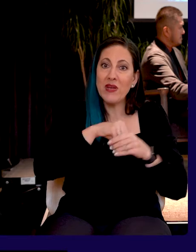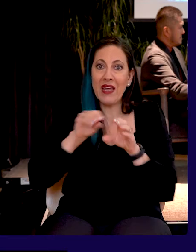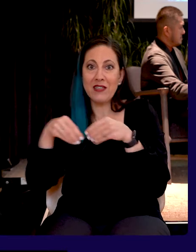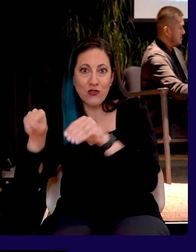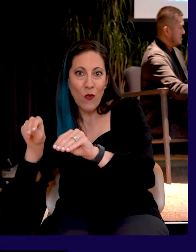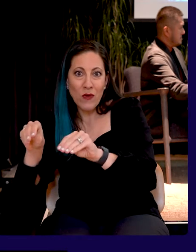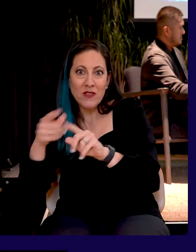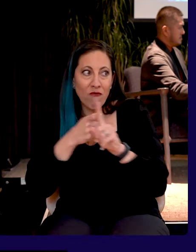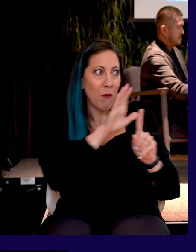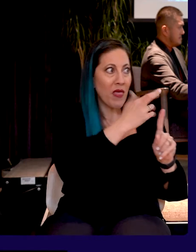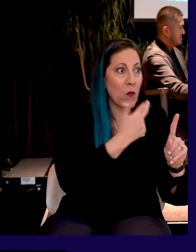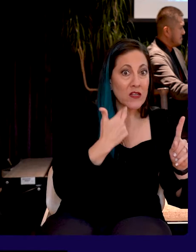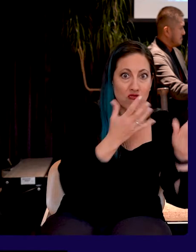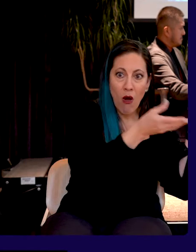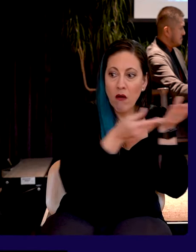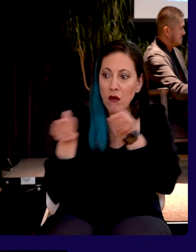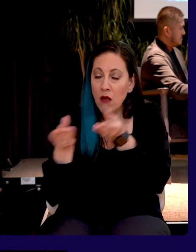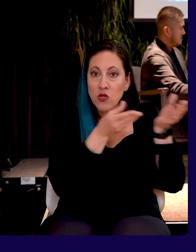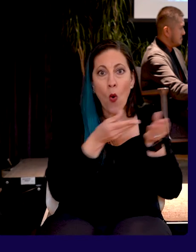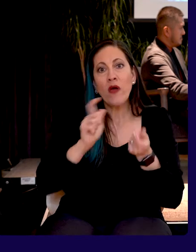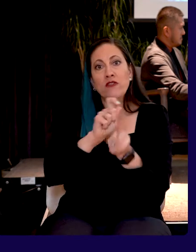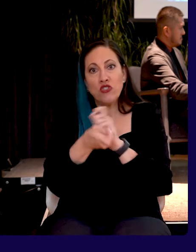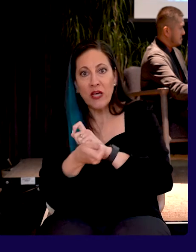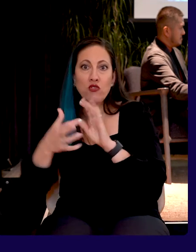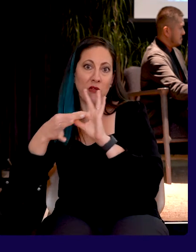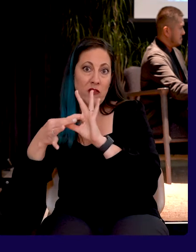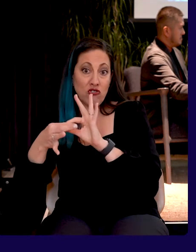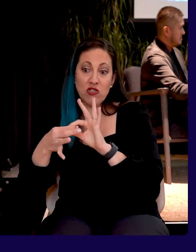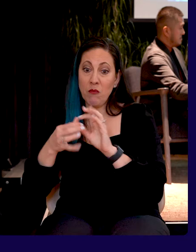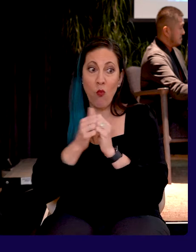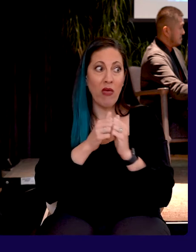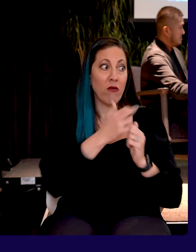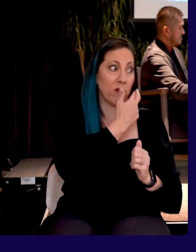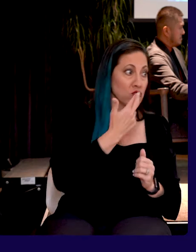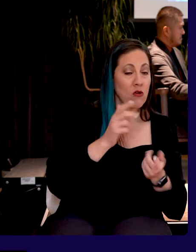And it changed the relationship with nonprofits as well, listening in a very different way